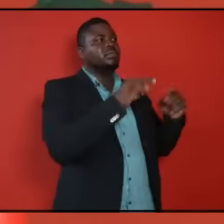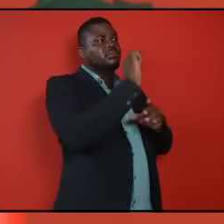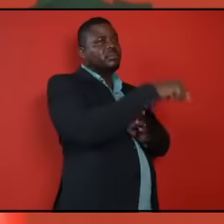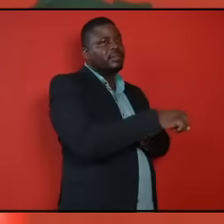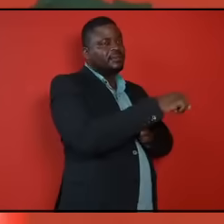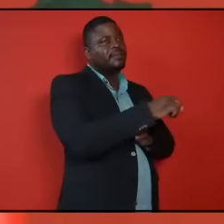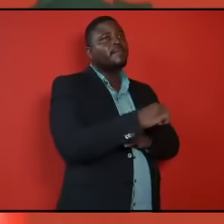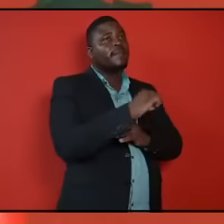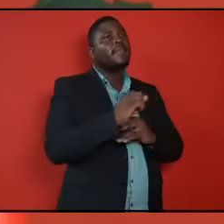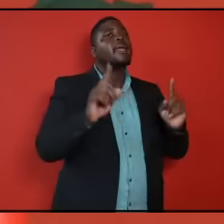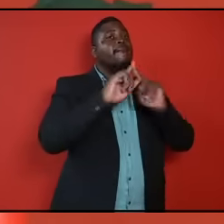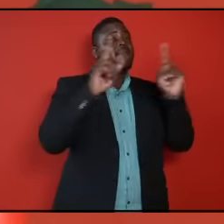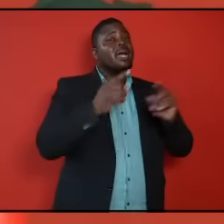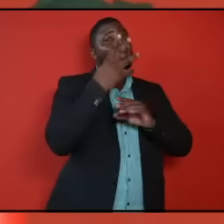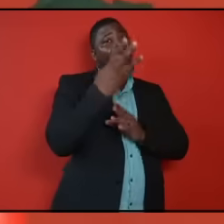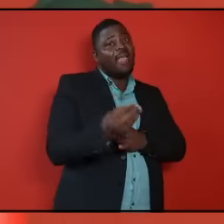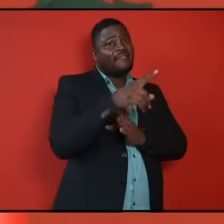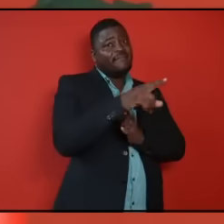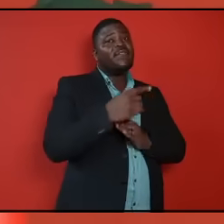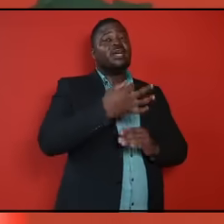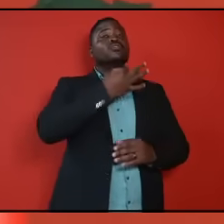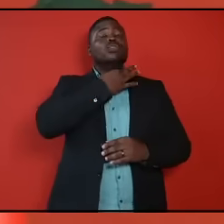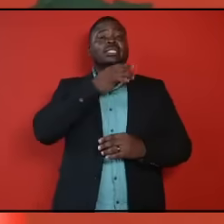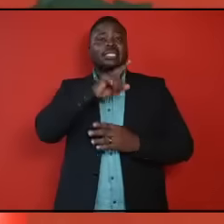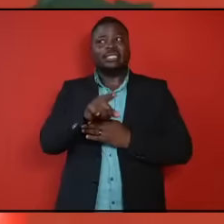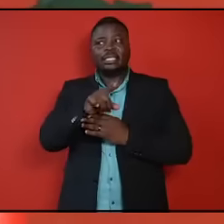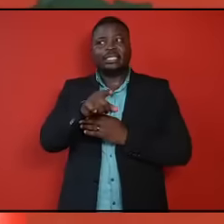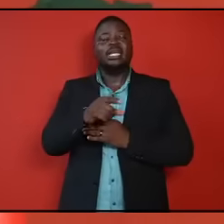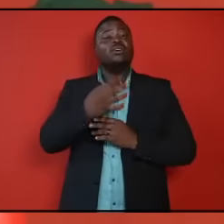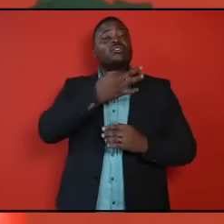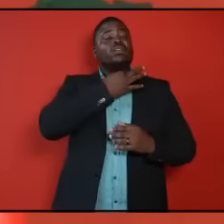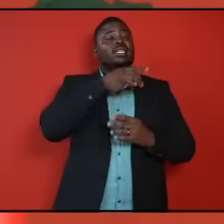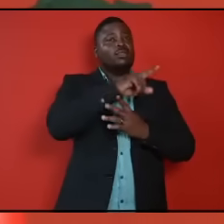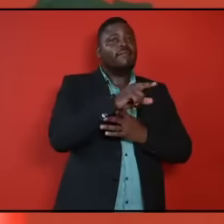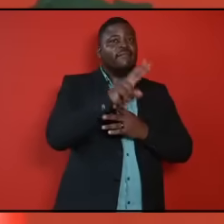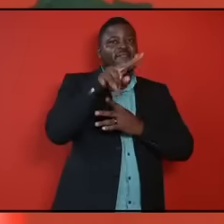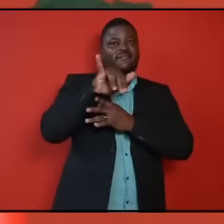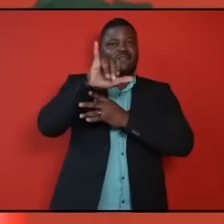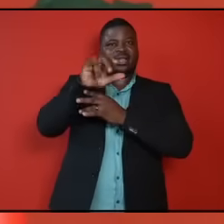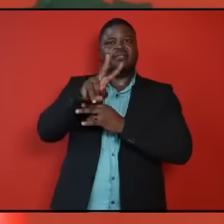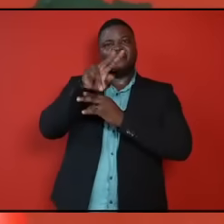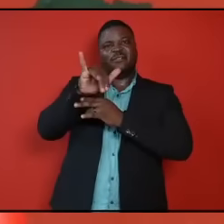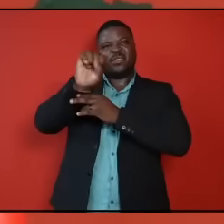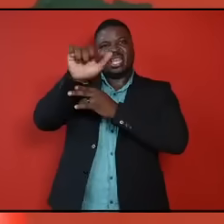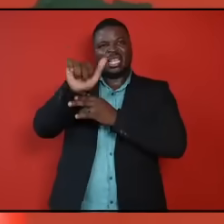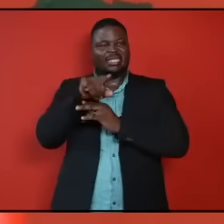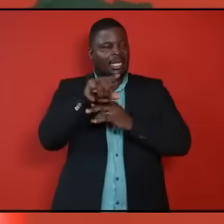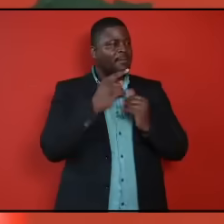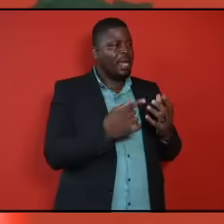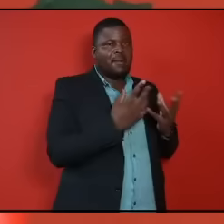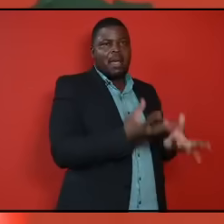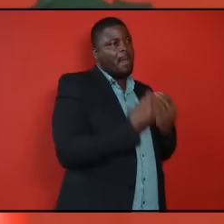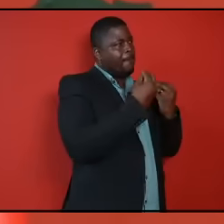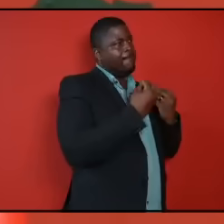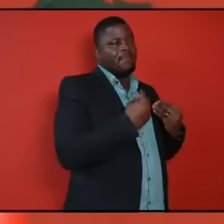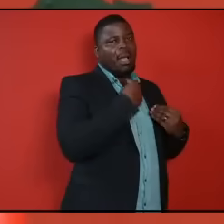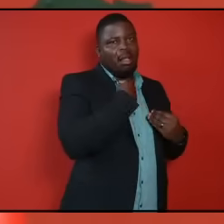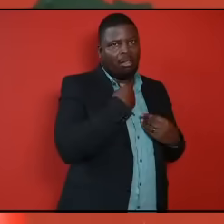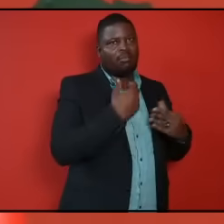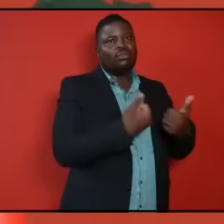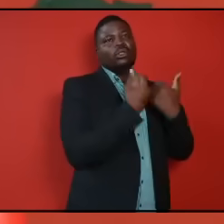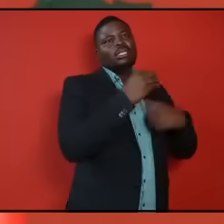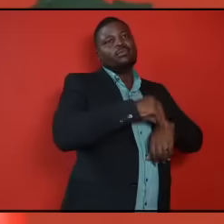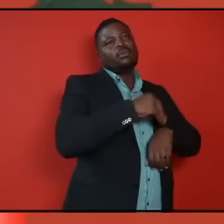face the real risk of visa denial, detention by ICE, deportation, or unsafe conditions